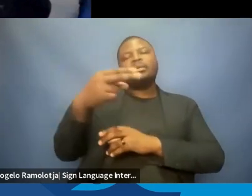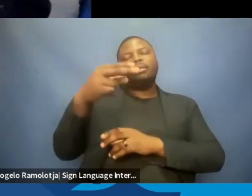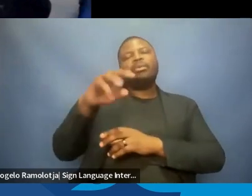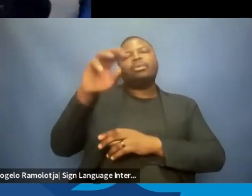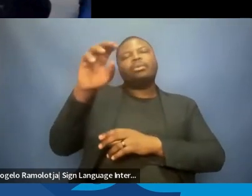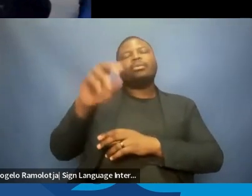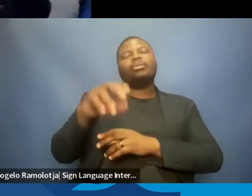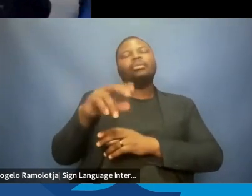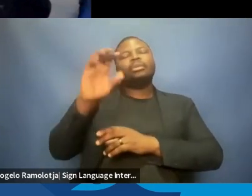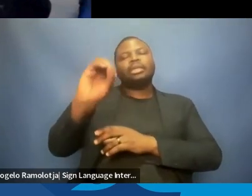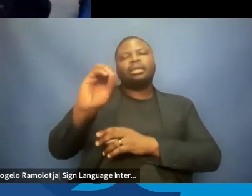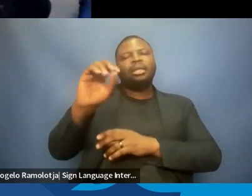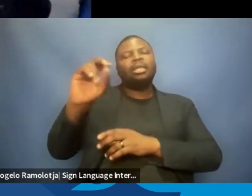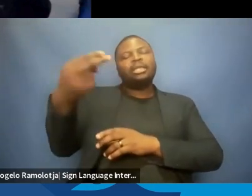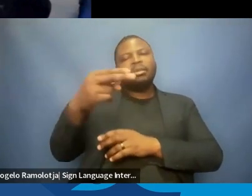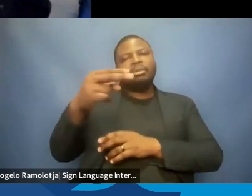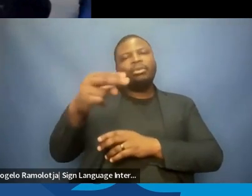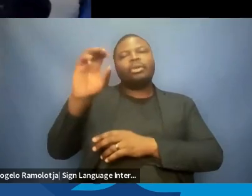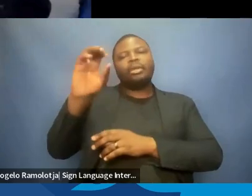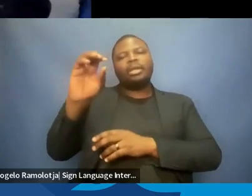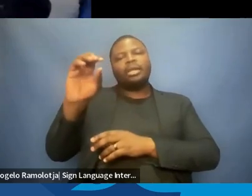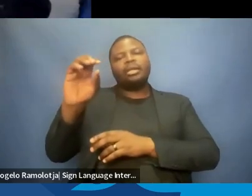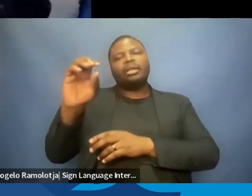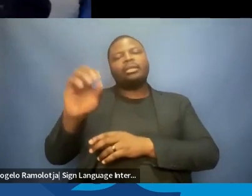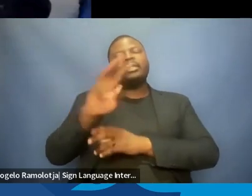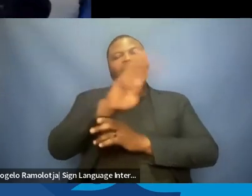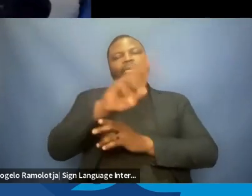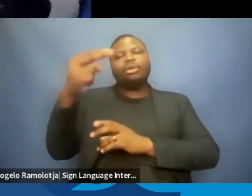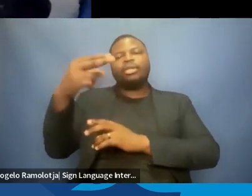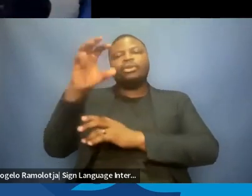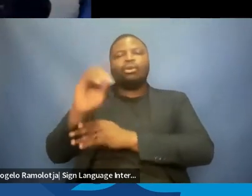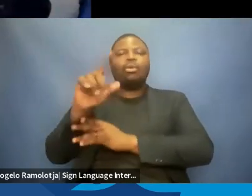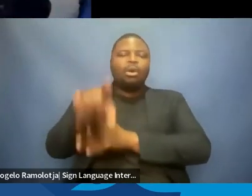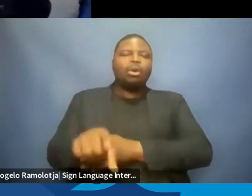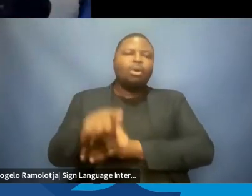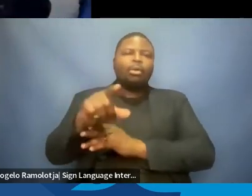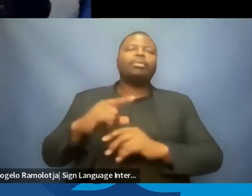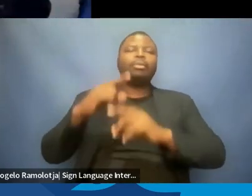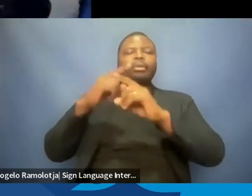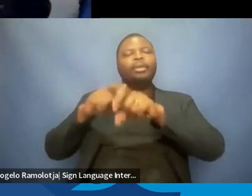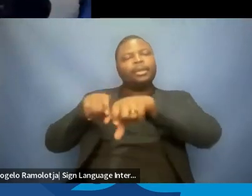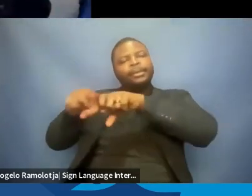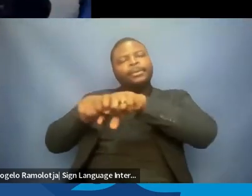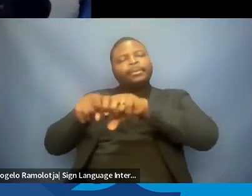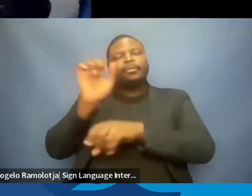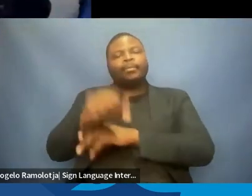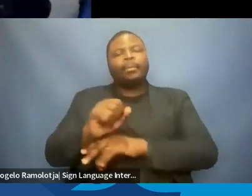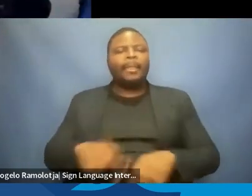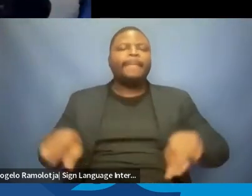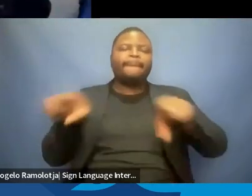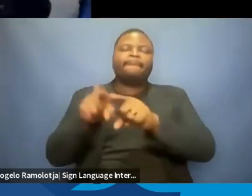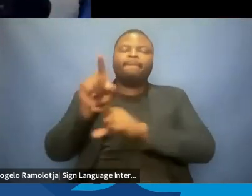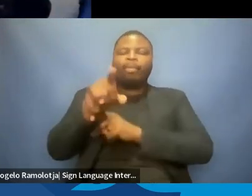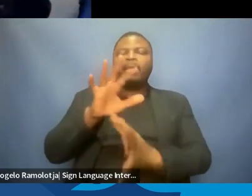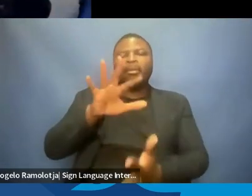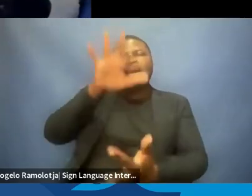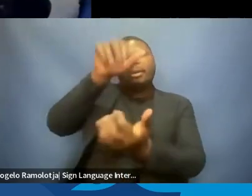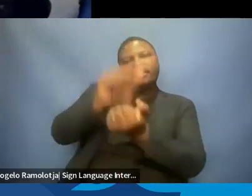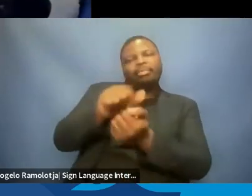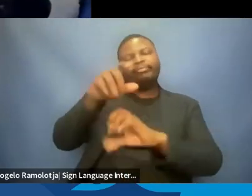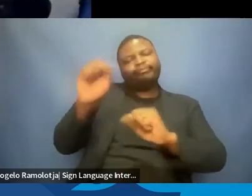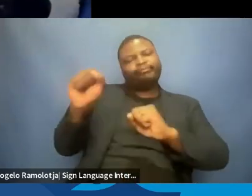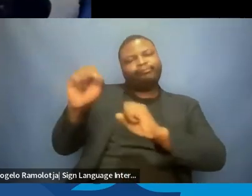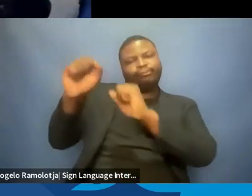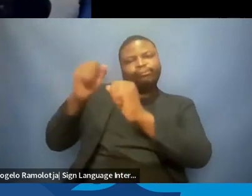workers, and this comes in the form of screening and brief interventions, where we use the ASSIST, the WHO ASSIST tool, as